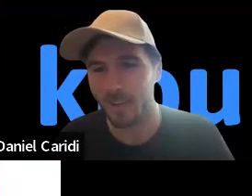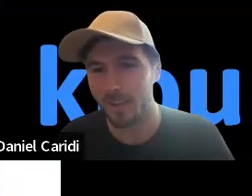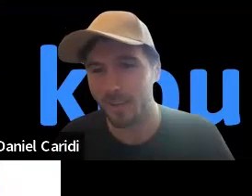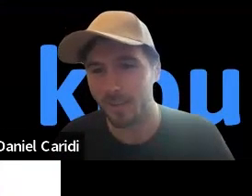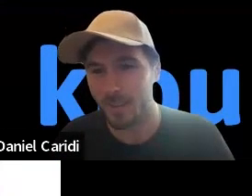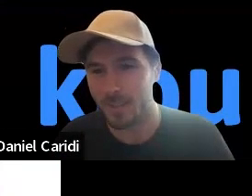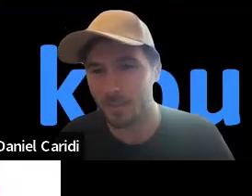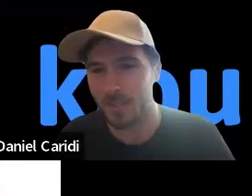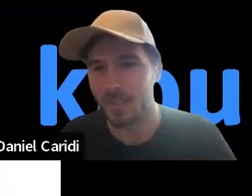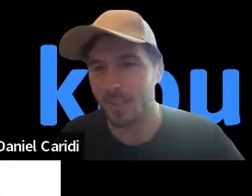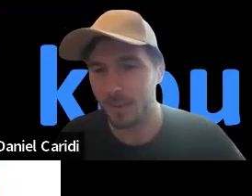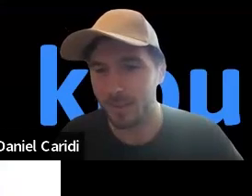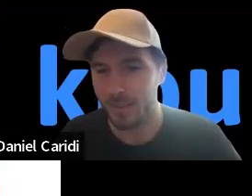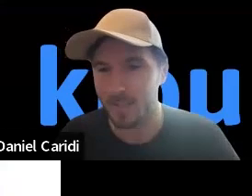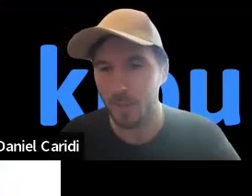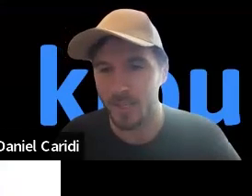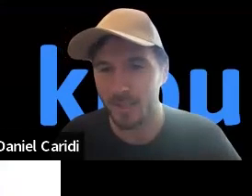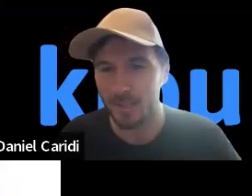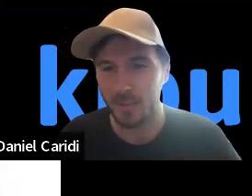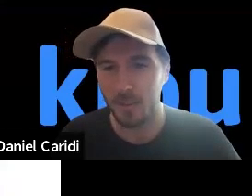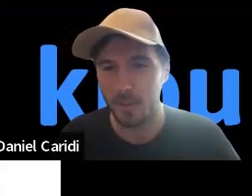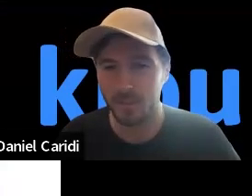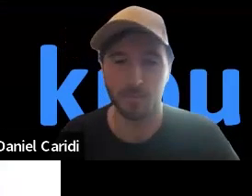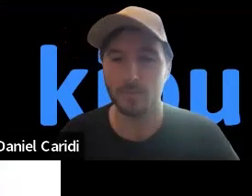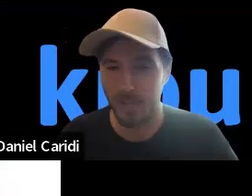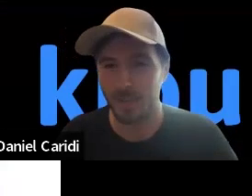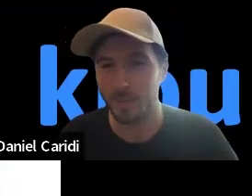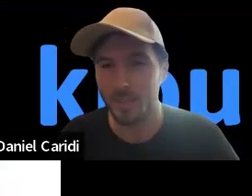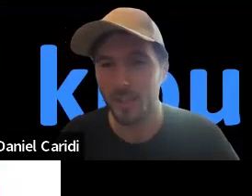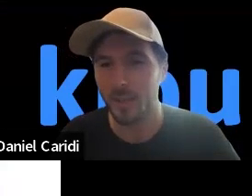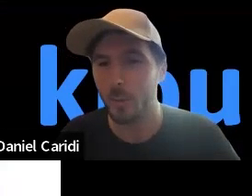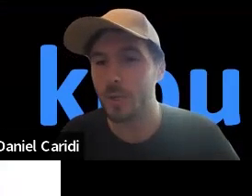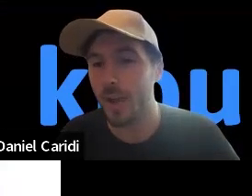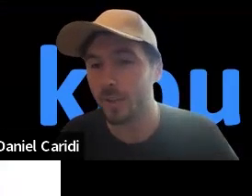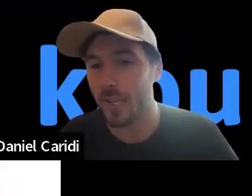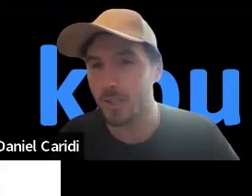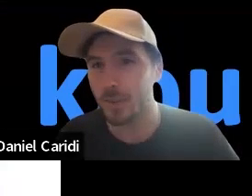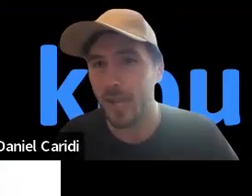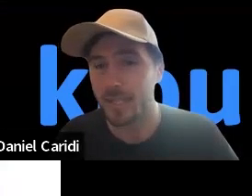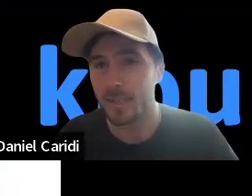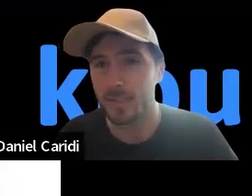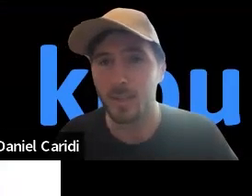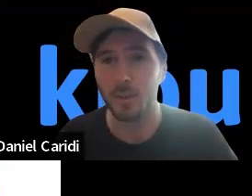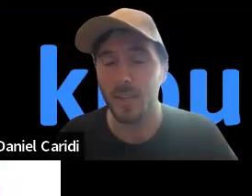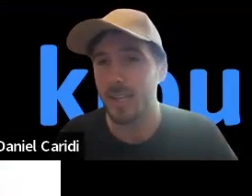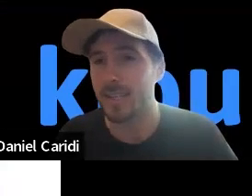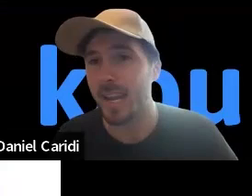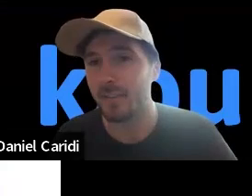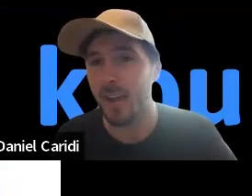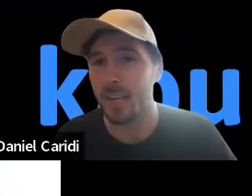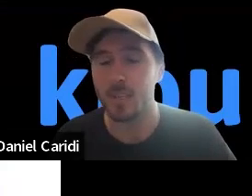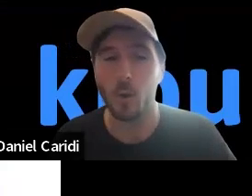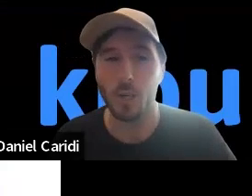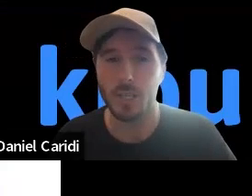here. This is Priscilla with It's a Breeze, and this is phenomenal. We do have relationship classes, so things like